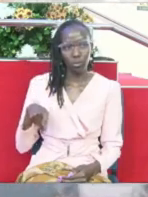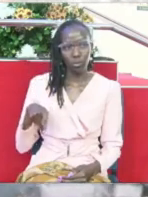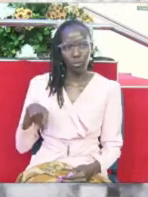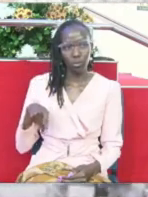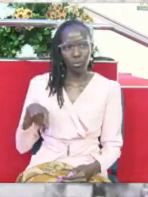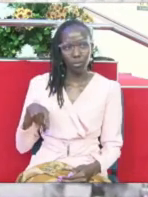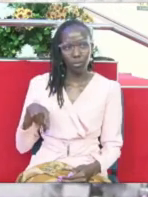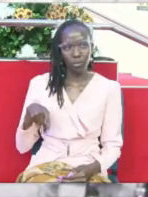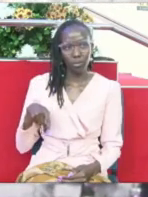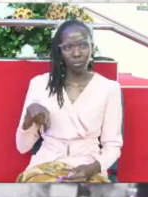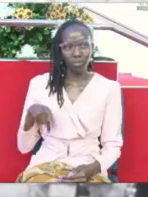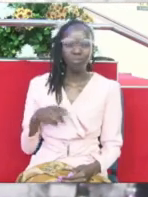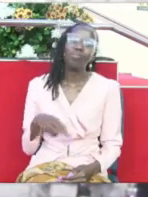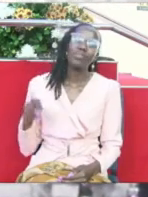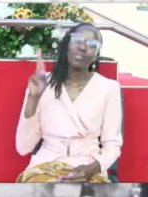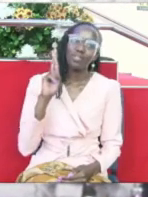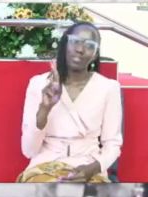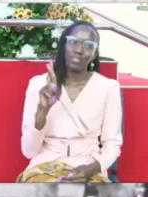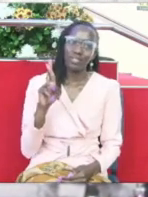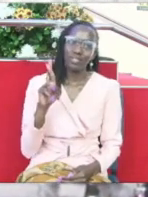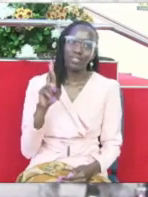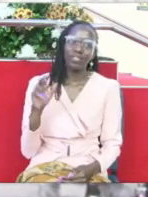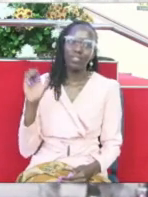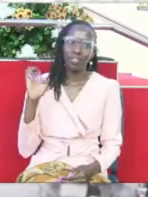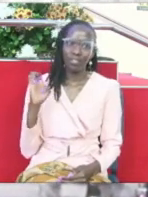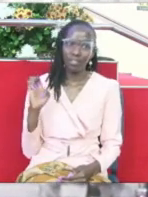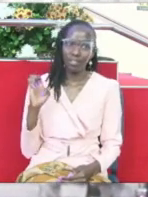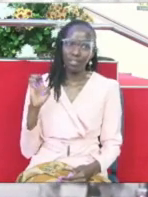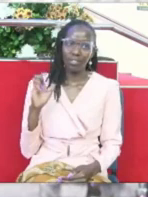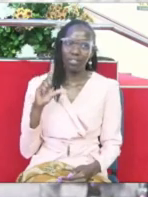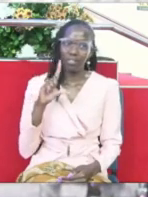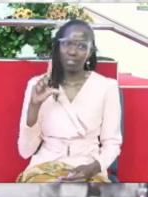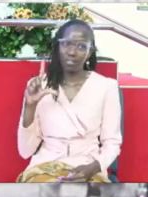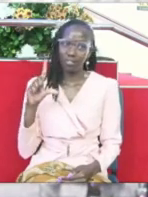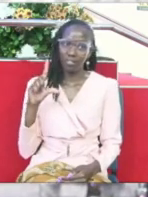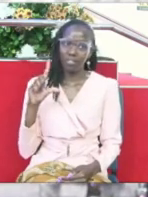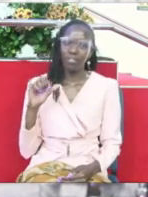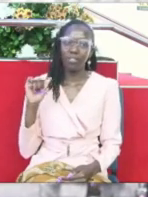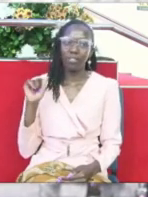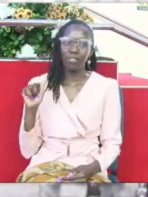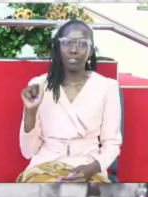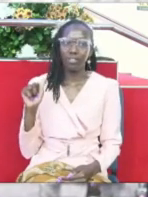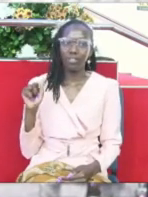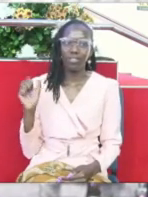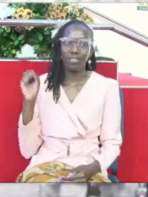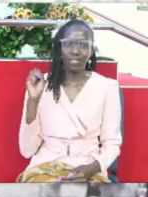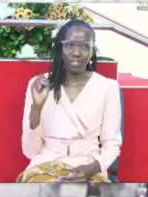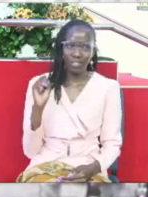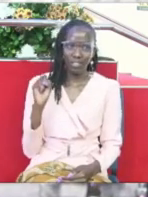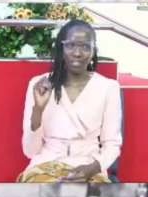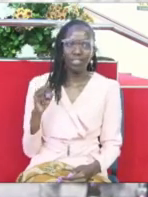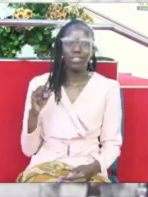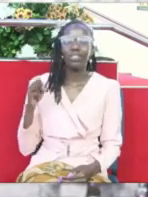tukubali kukuza uhusiano wetu na Bwana wetu Yesu Kristo. So that we can know him. ili tumjue. This is an experience. Huu ni